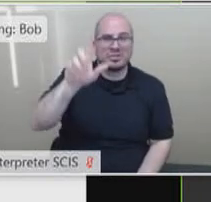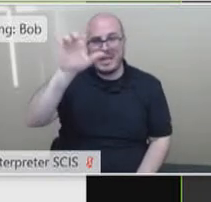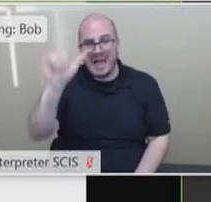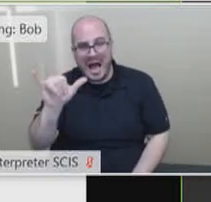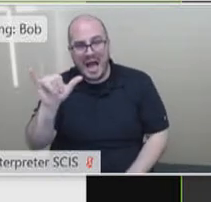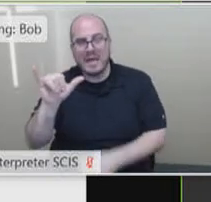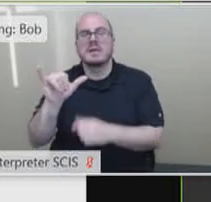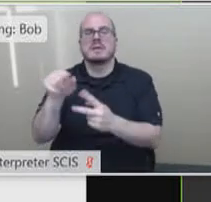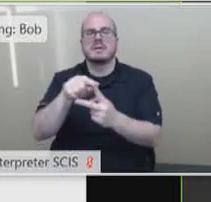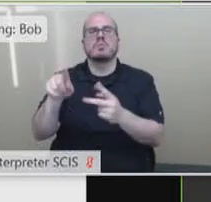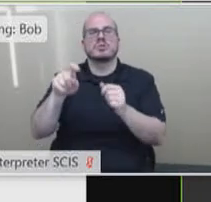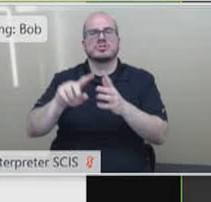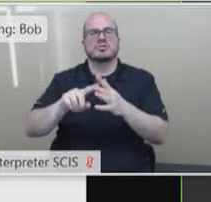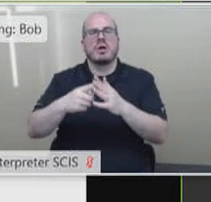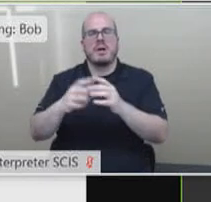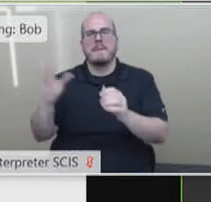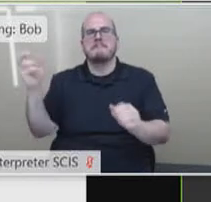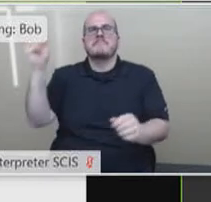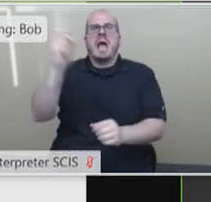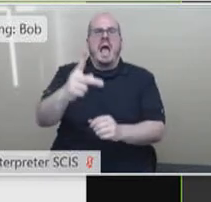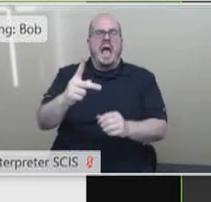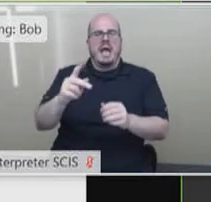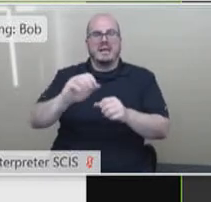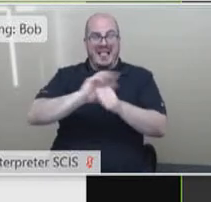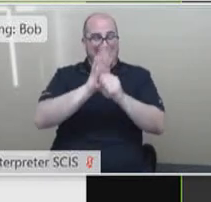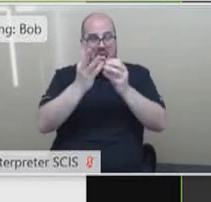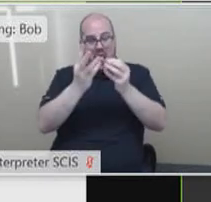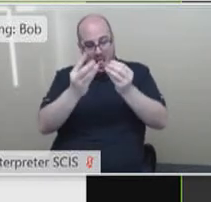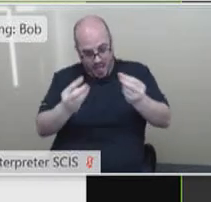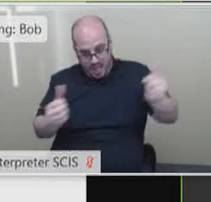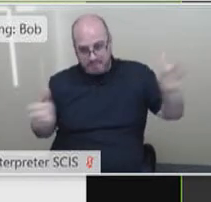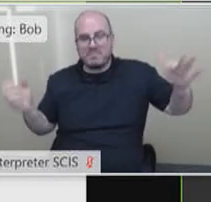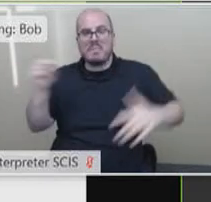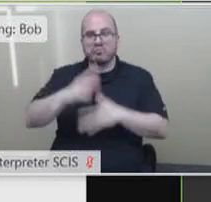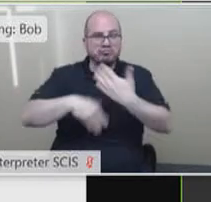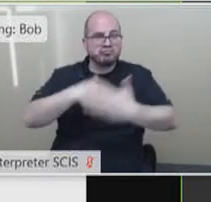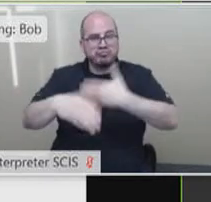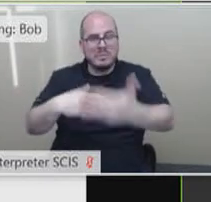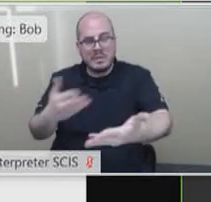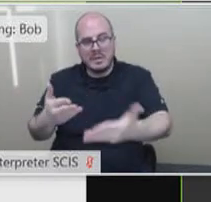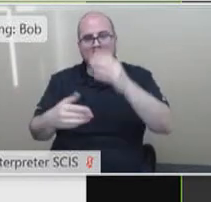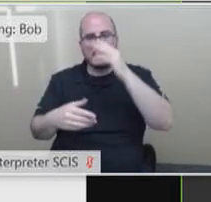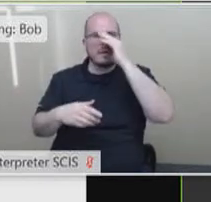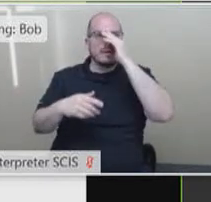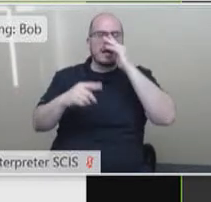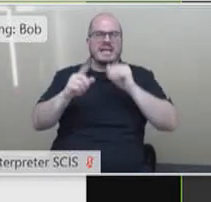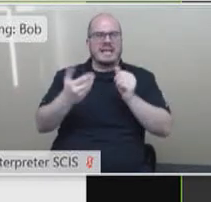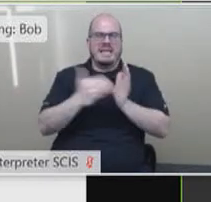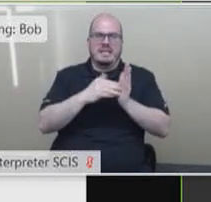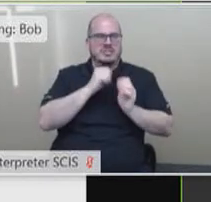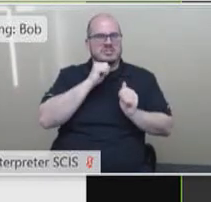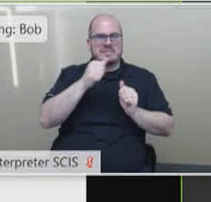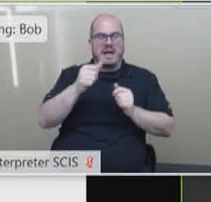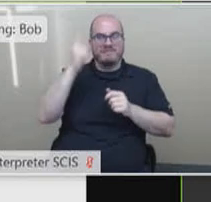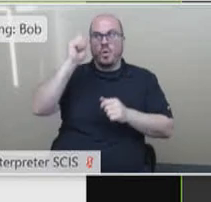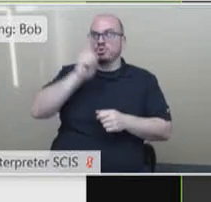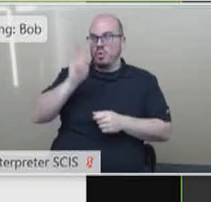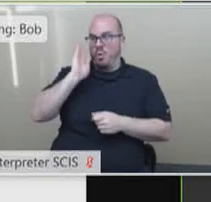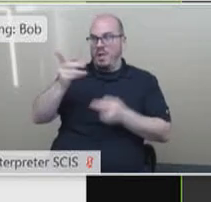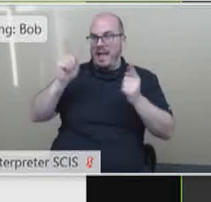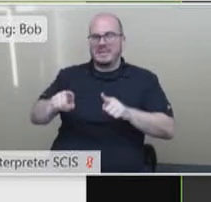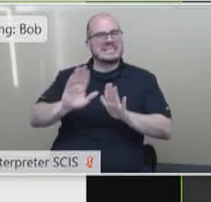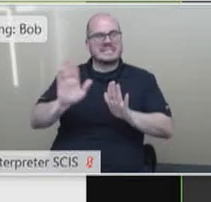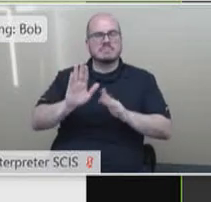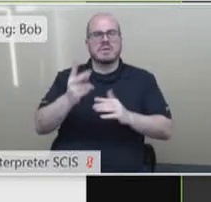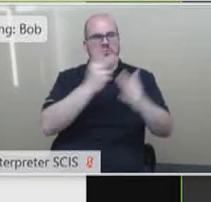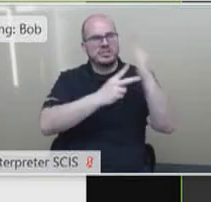lower baseline. I should say this is not based on, this projection we're making is just for forecasting purposes. Of course, a lot of the